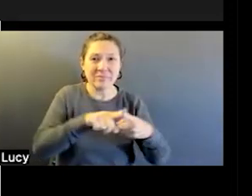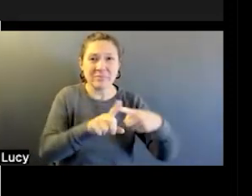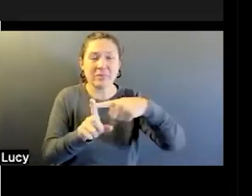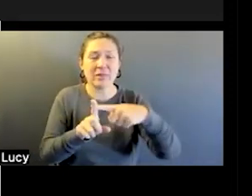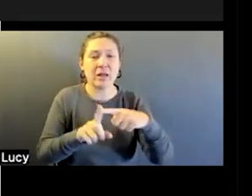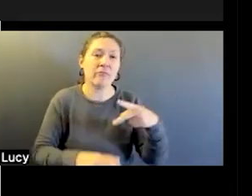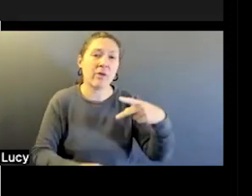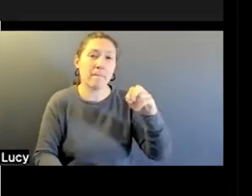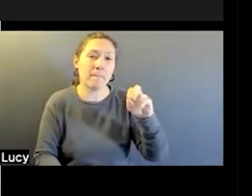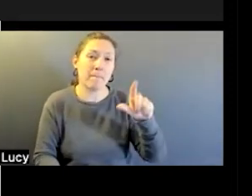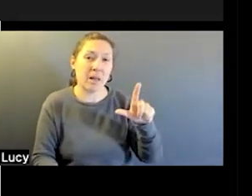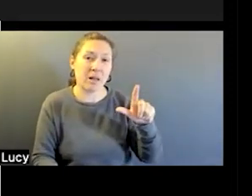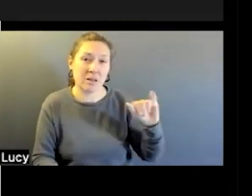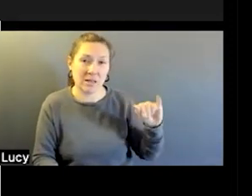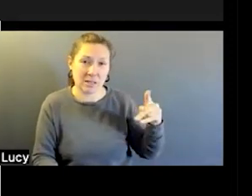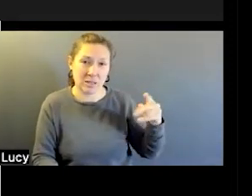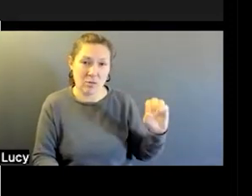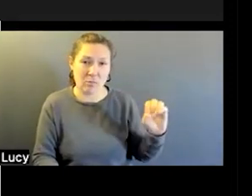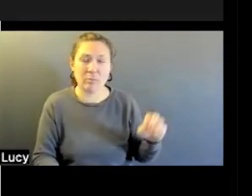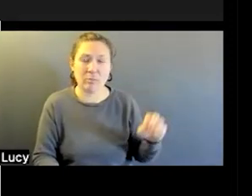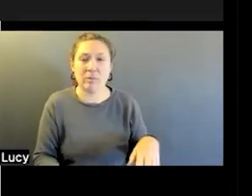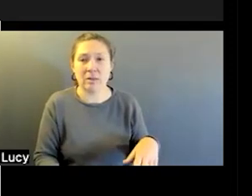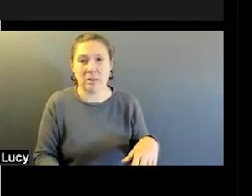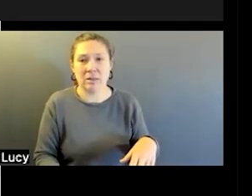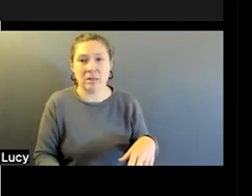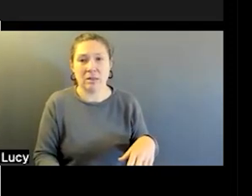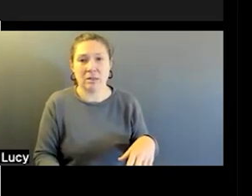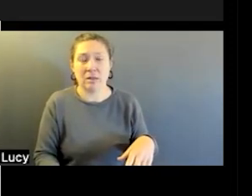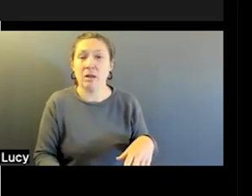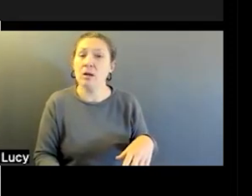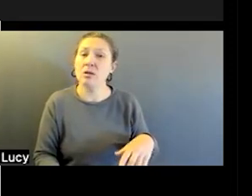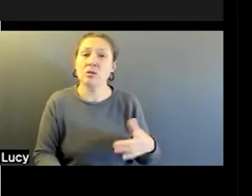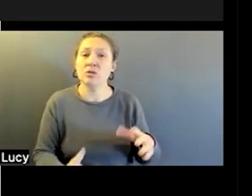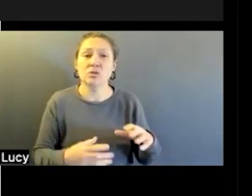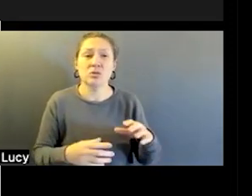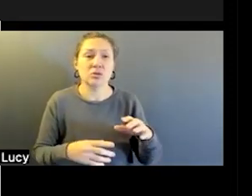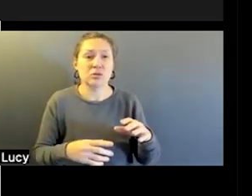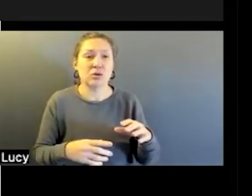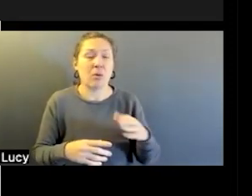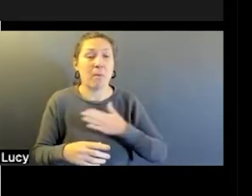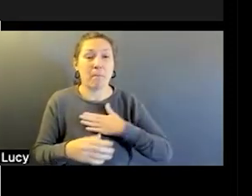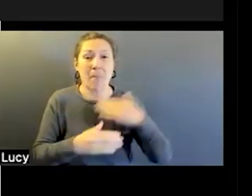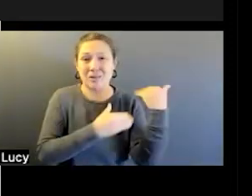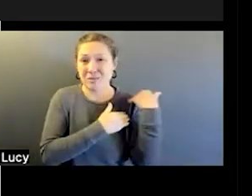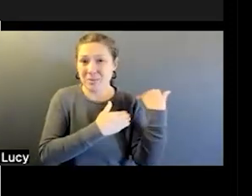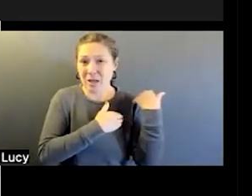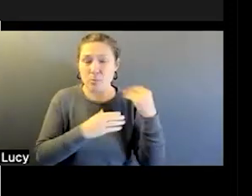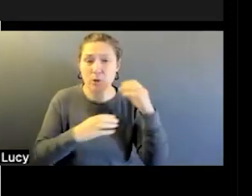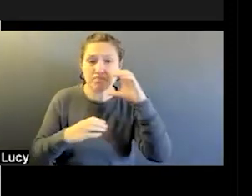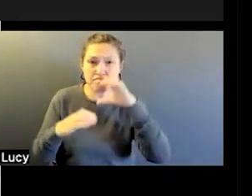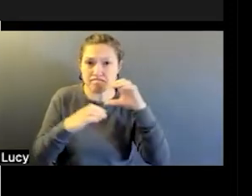limited number of these vertices. My job was to find